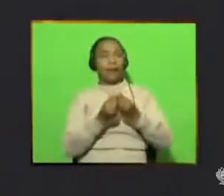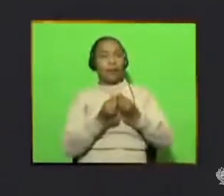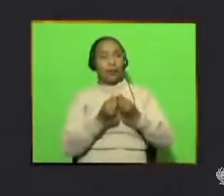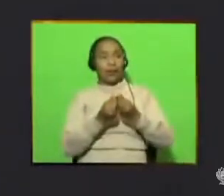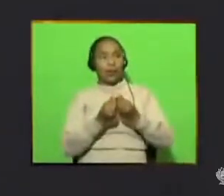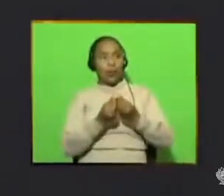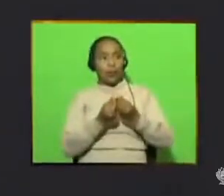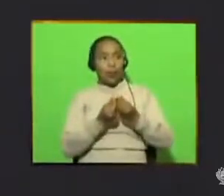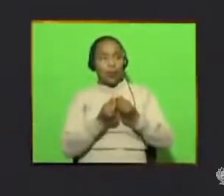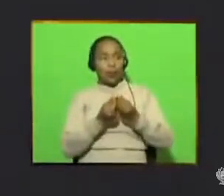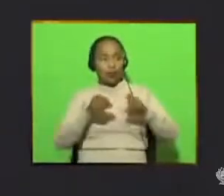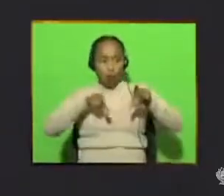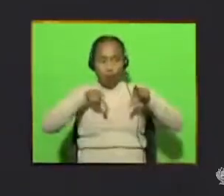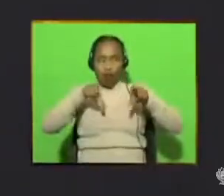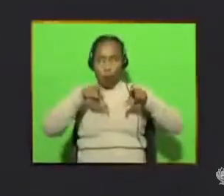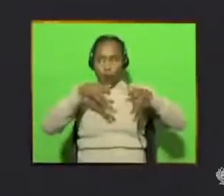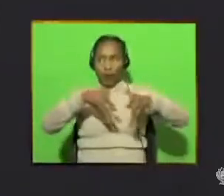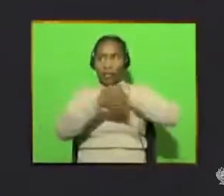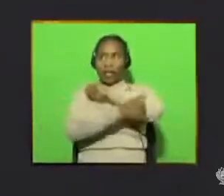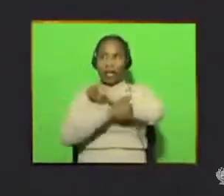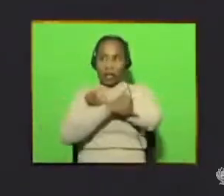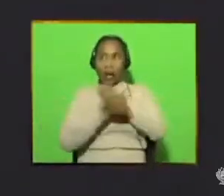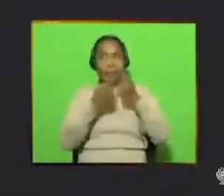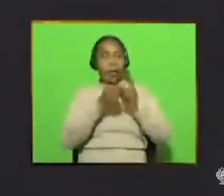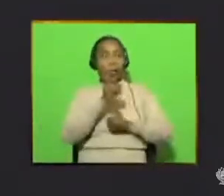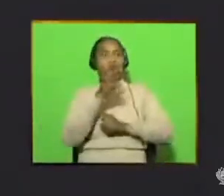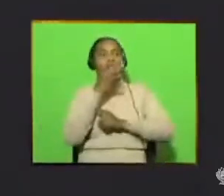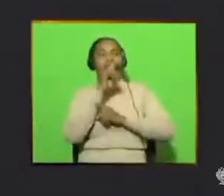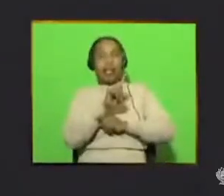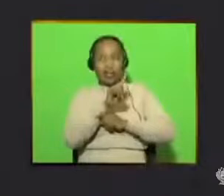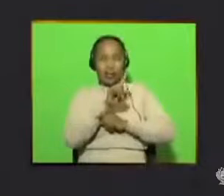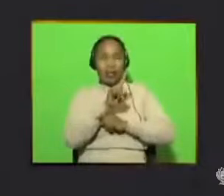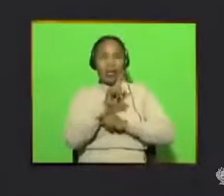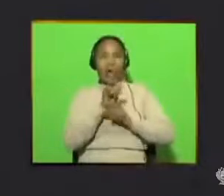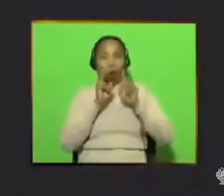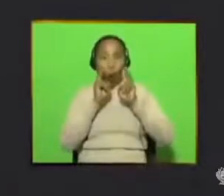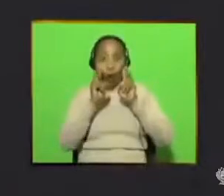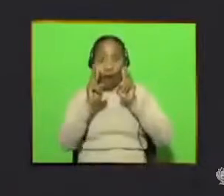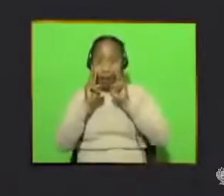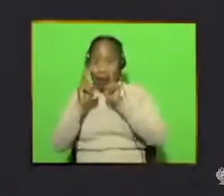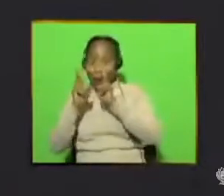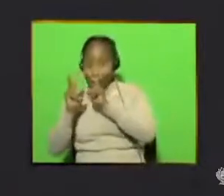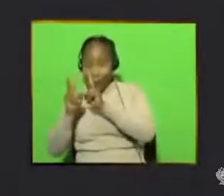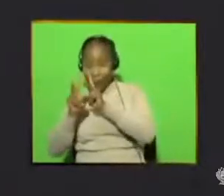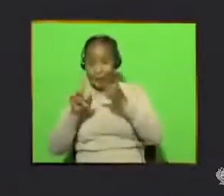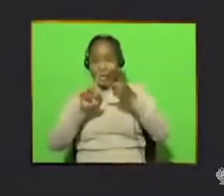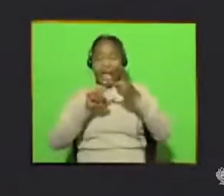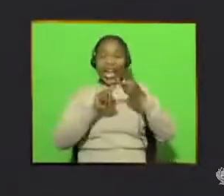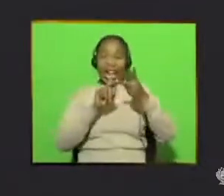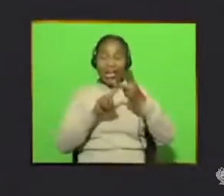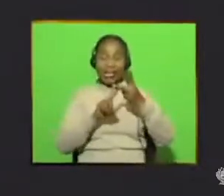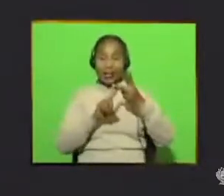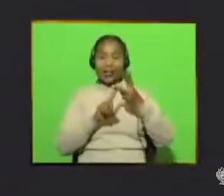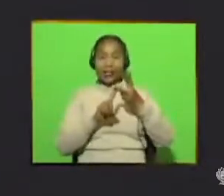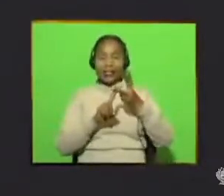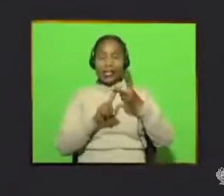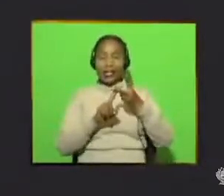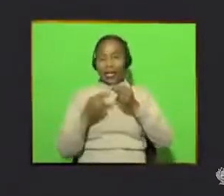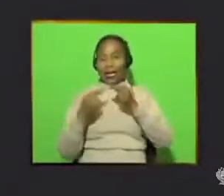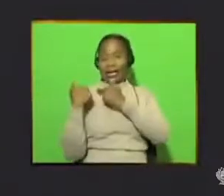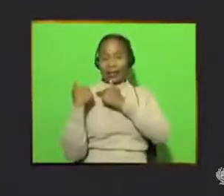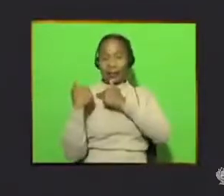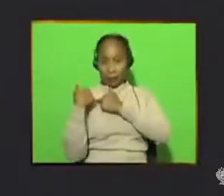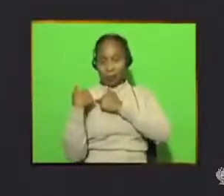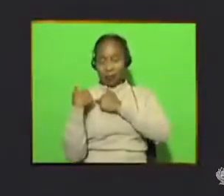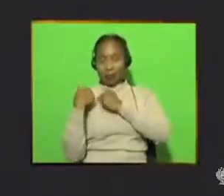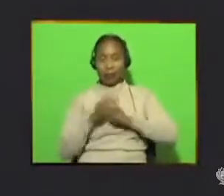governance, but it also says oversight and accountability. Honorable